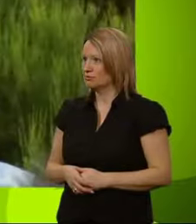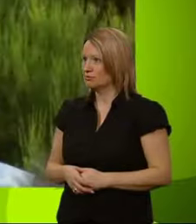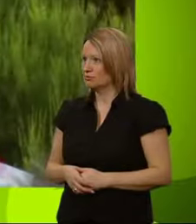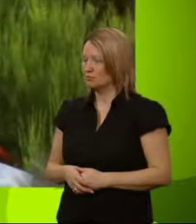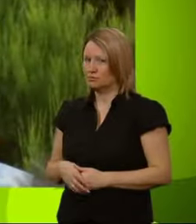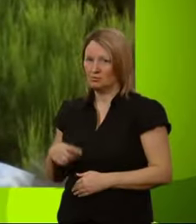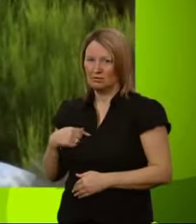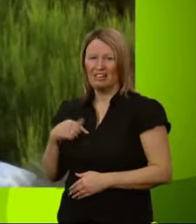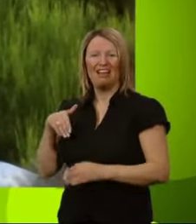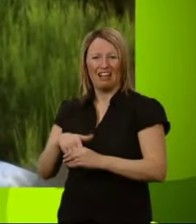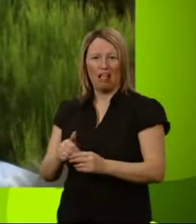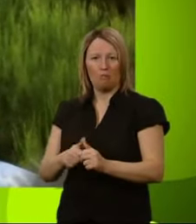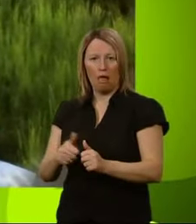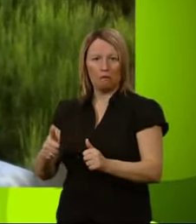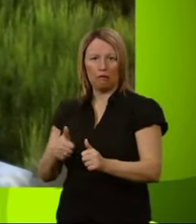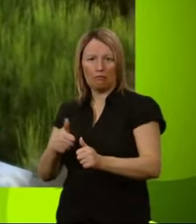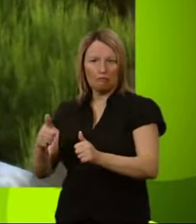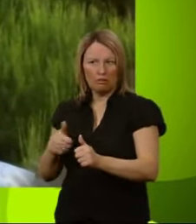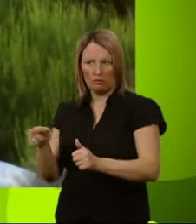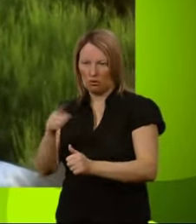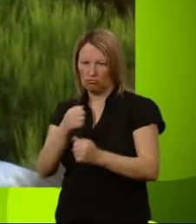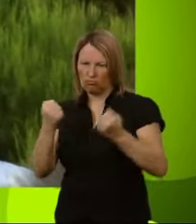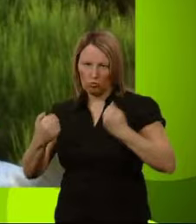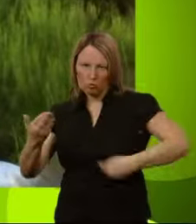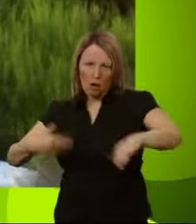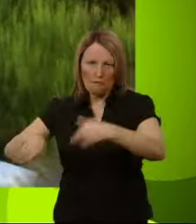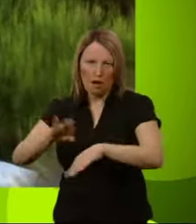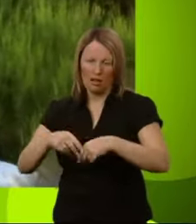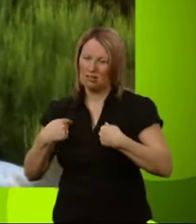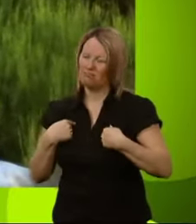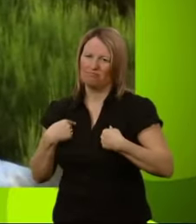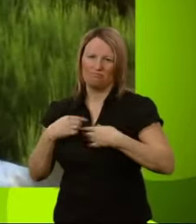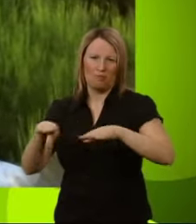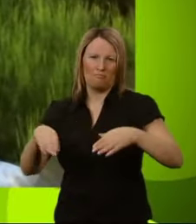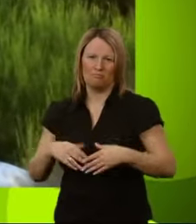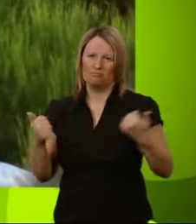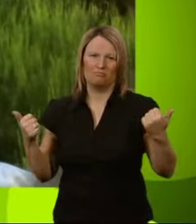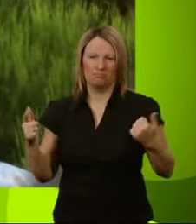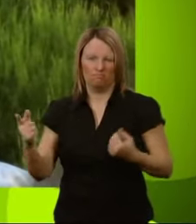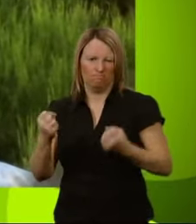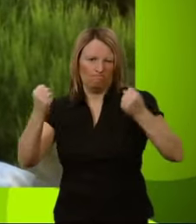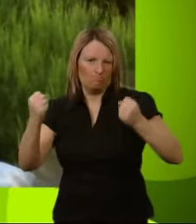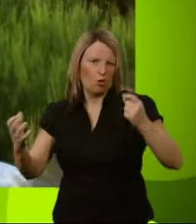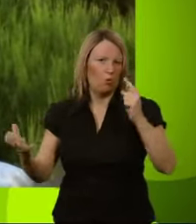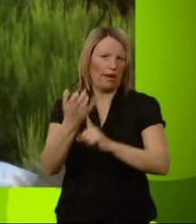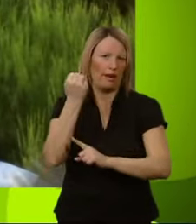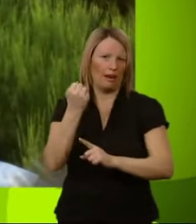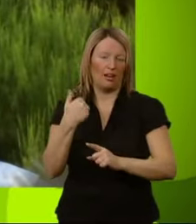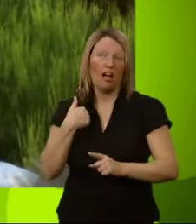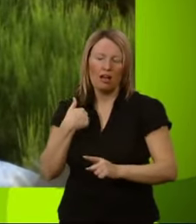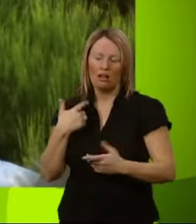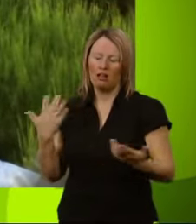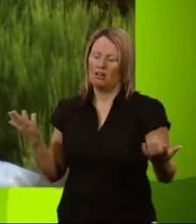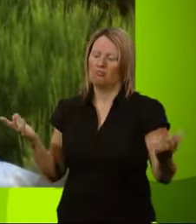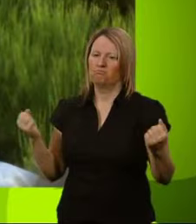I think I fell behind in this challenge as the other warriors were stronger swimmers than myself. They were more determined and just really wanted